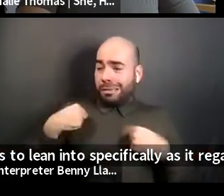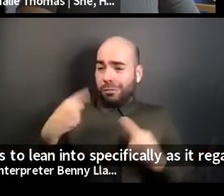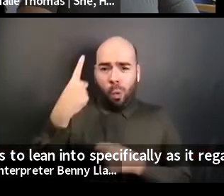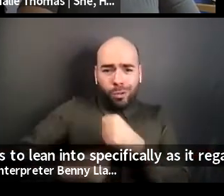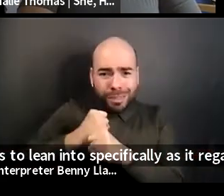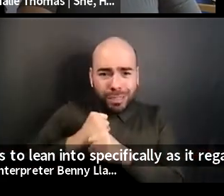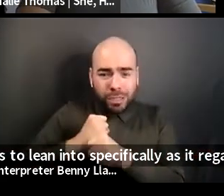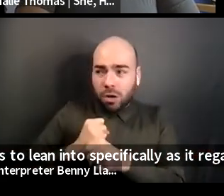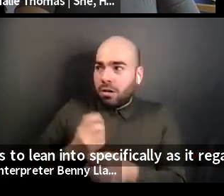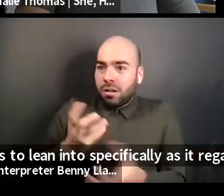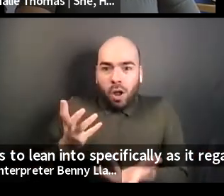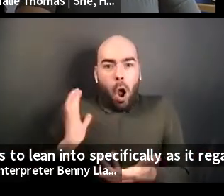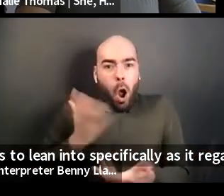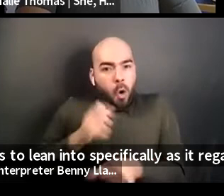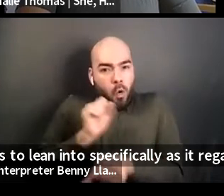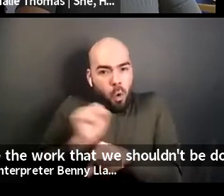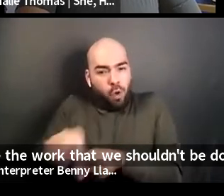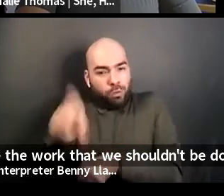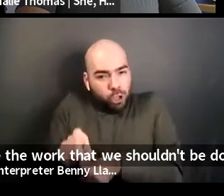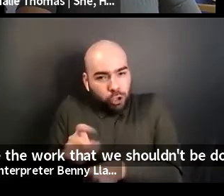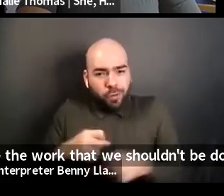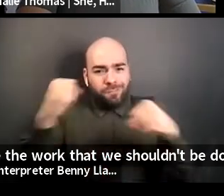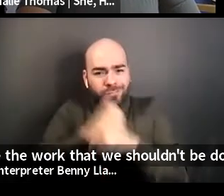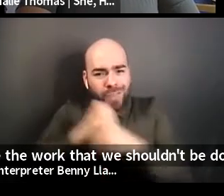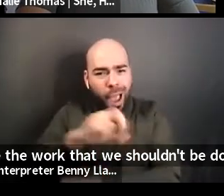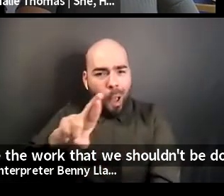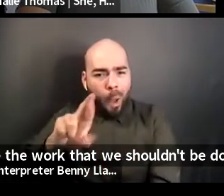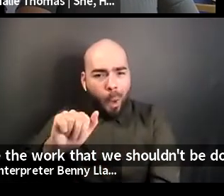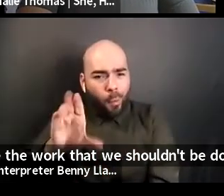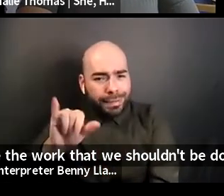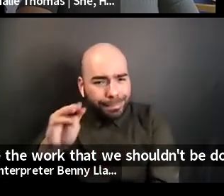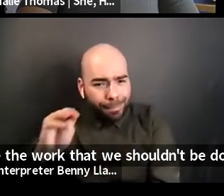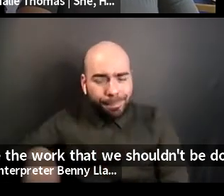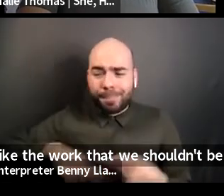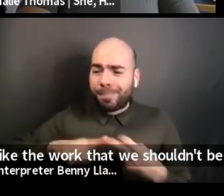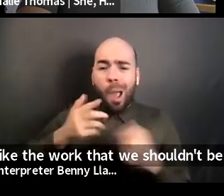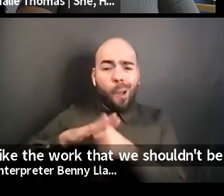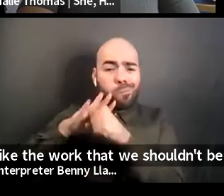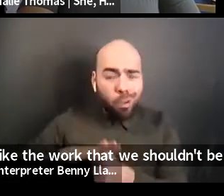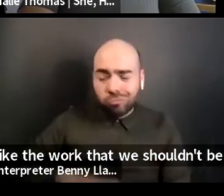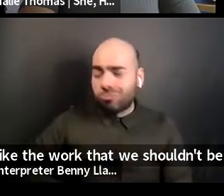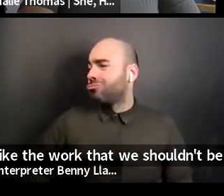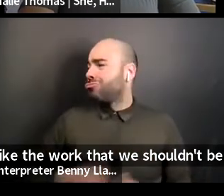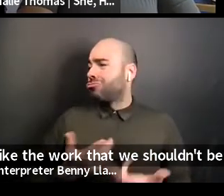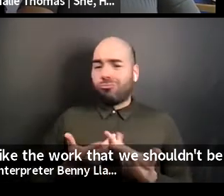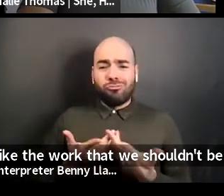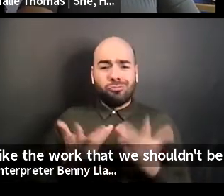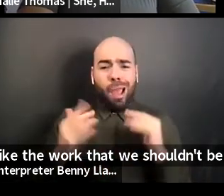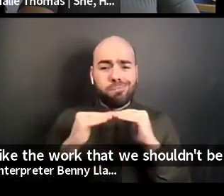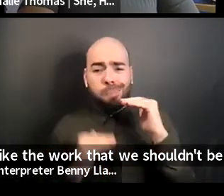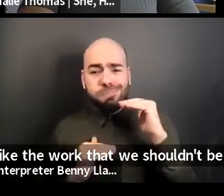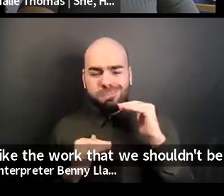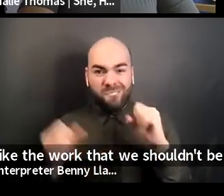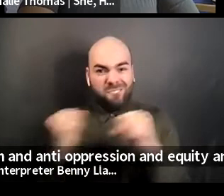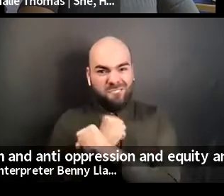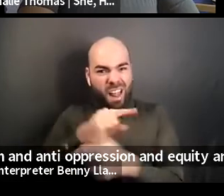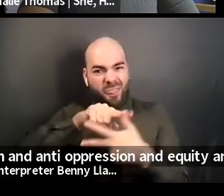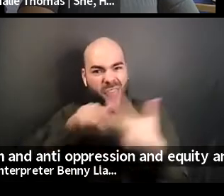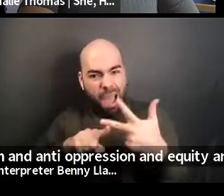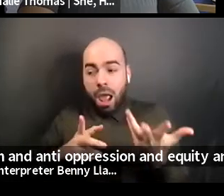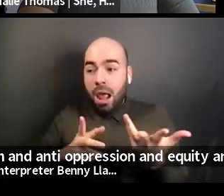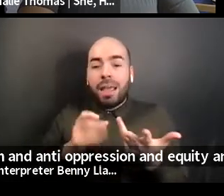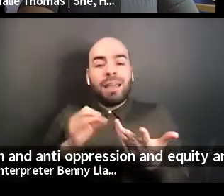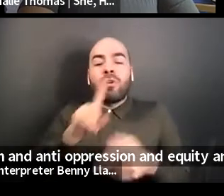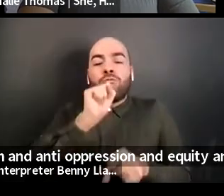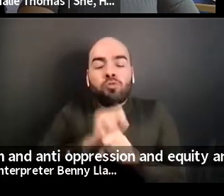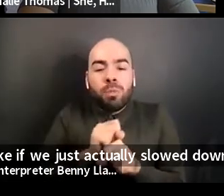that we should be doing for anti-racism and anti-oppression and equity and justice. Like, if we just actually slowed down